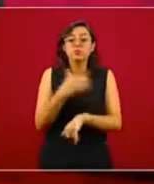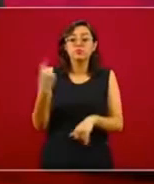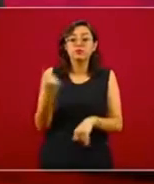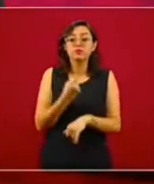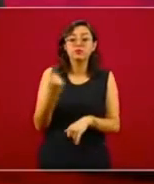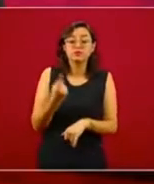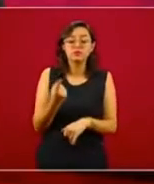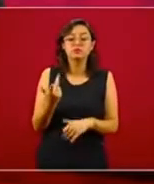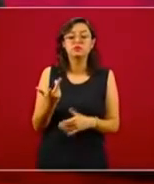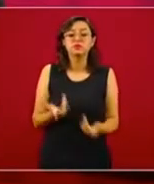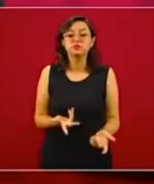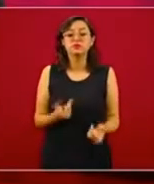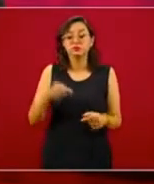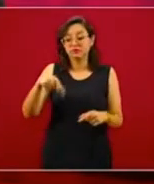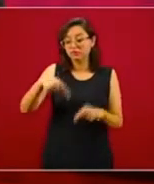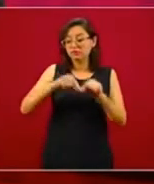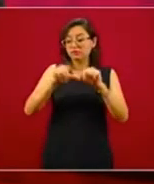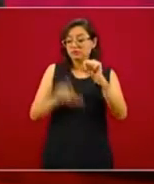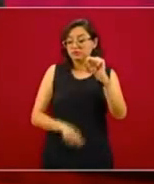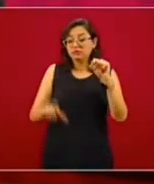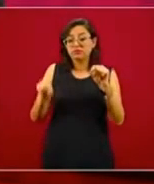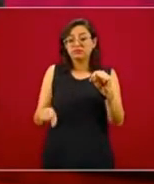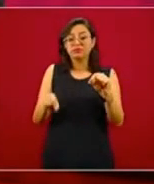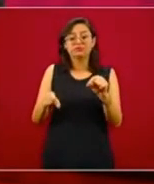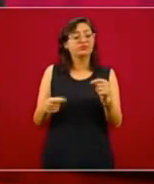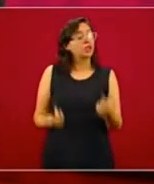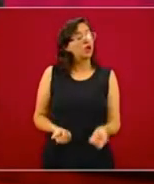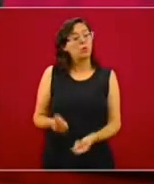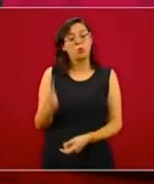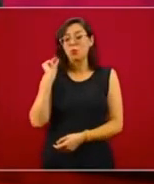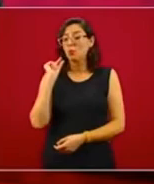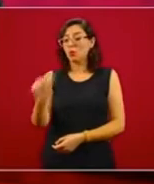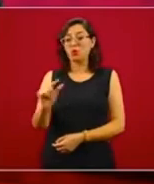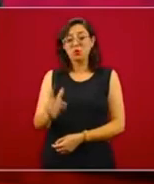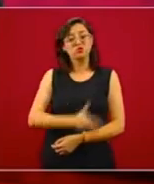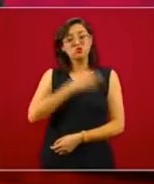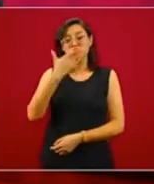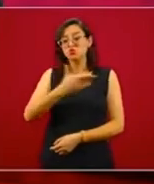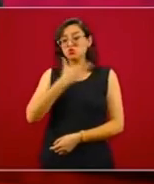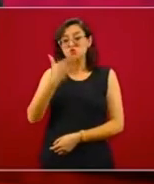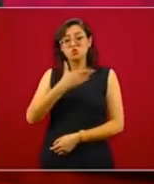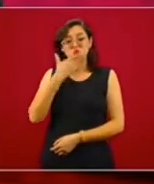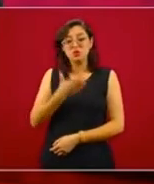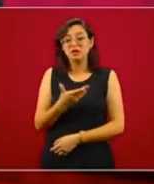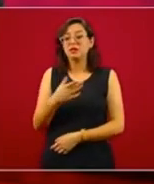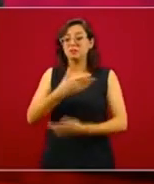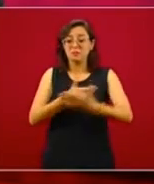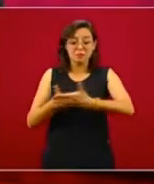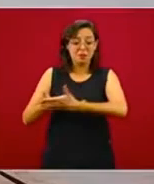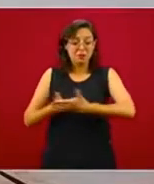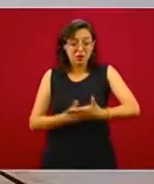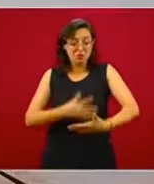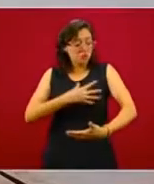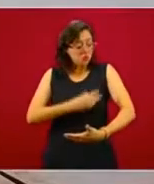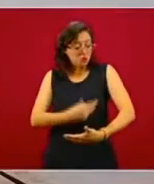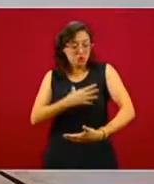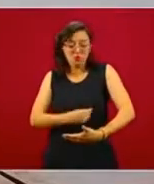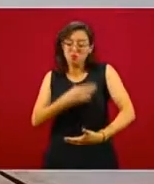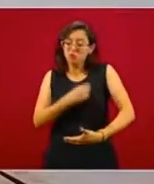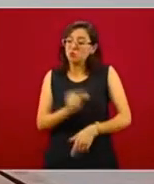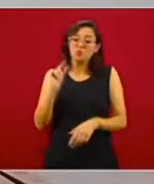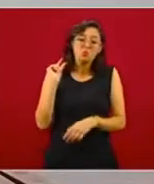breast cancer. And thanks for asking this, because Mexico has one of the